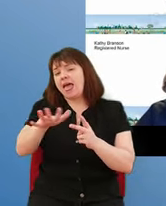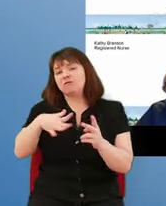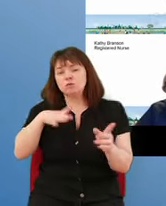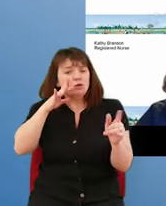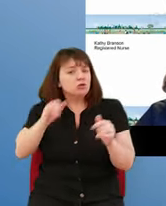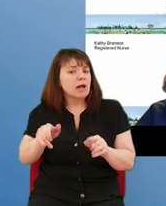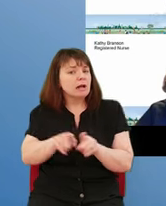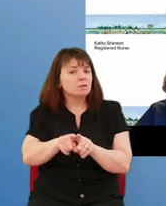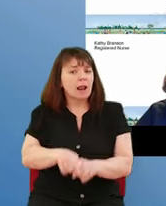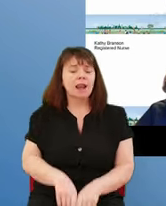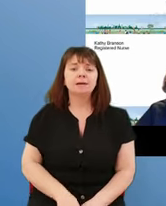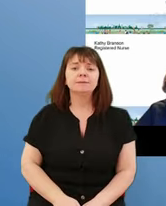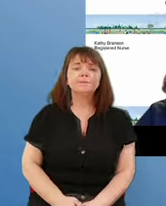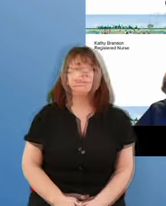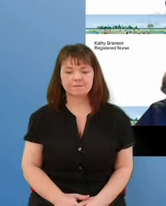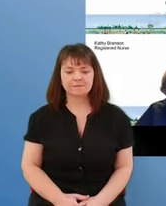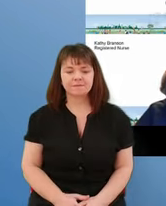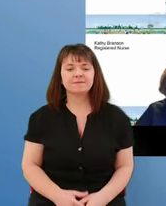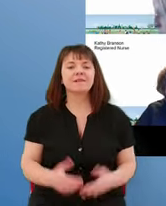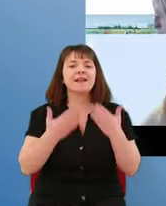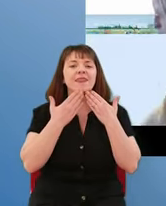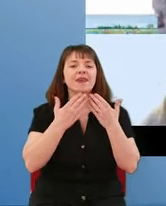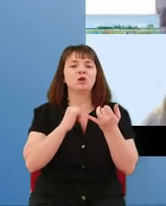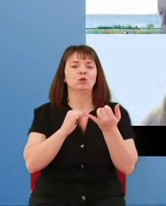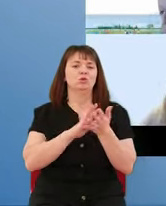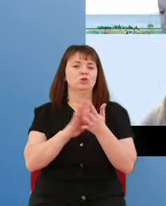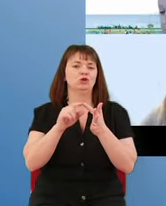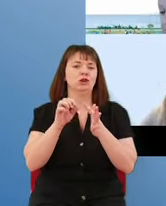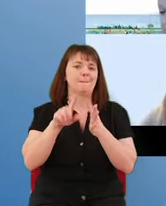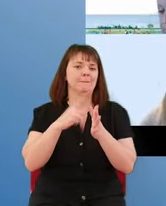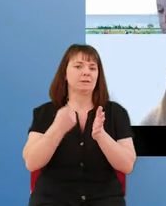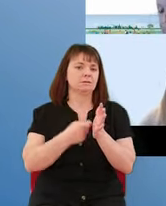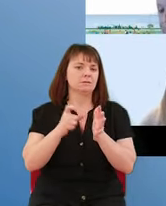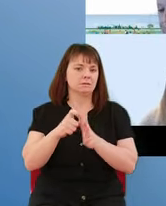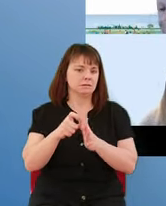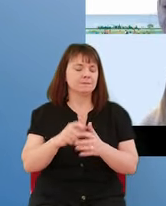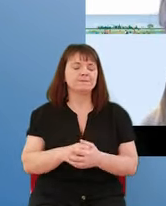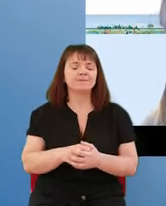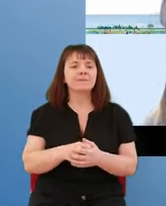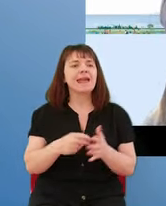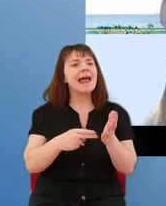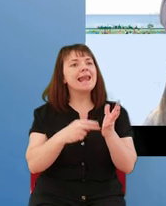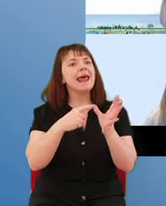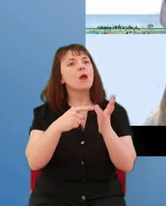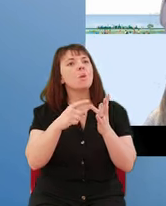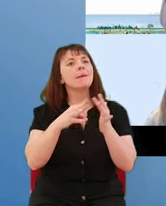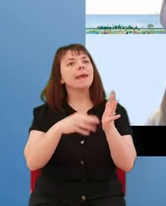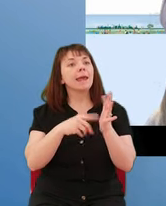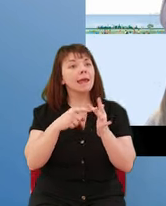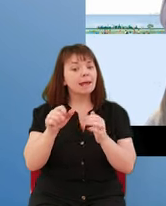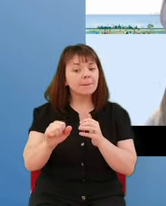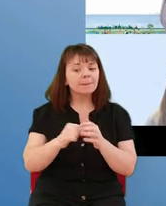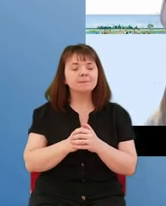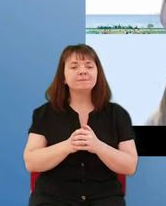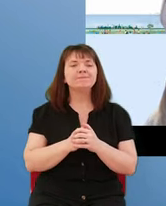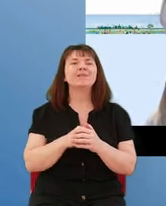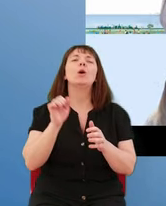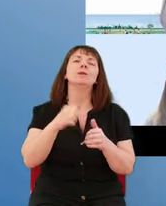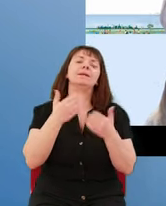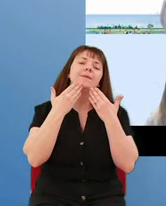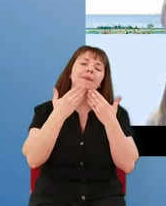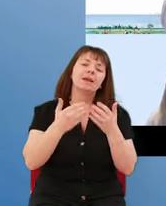Naomi. Hi, yes, thank you. First, I just wanted to say thank you to the CSG team, because I think the process this year